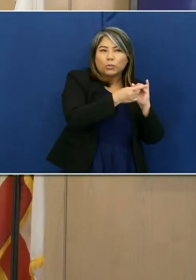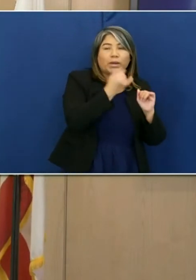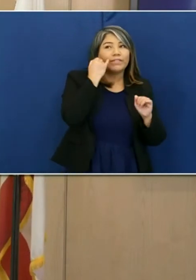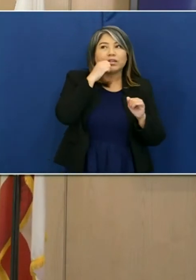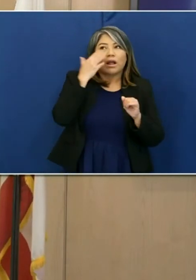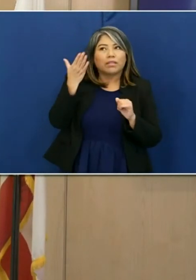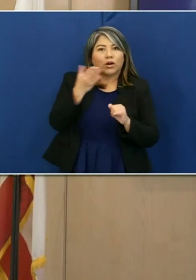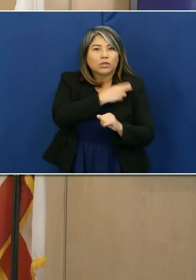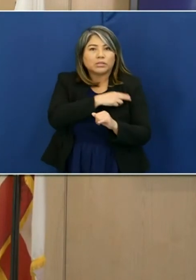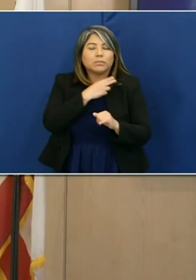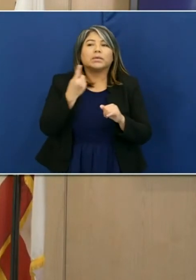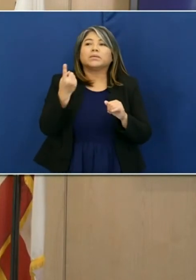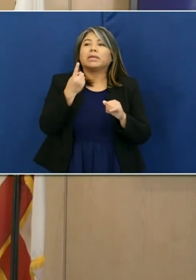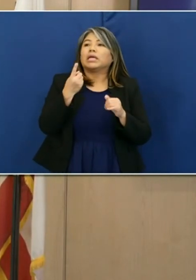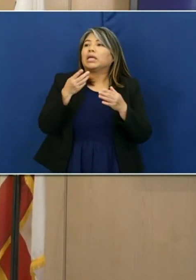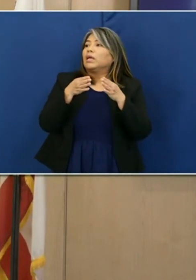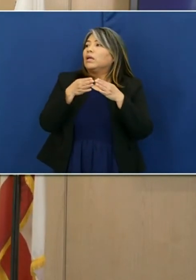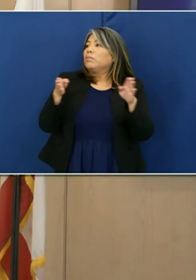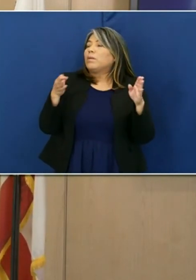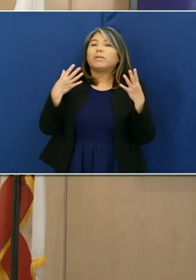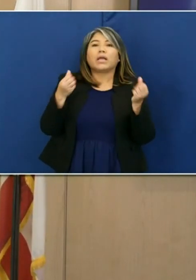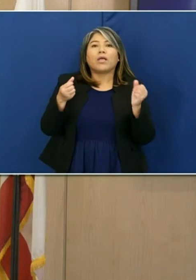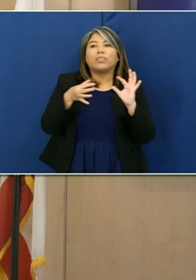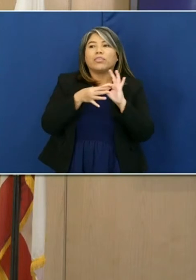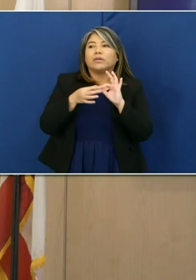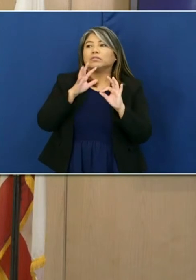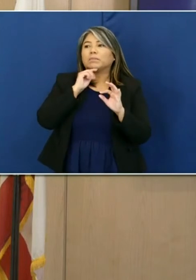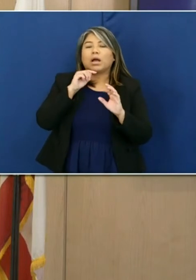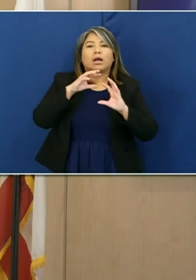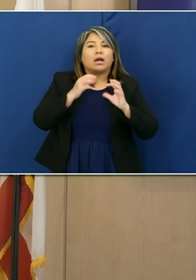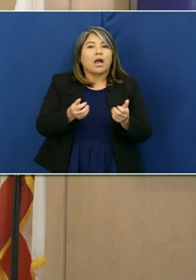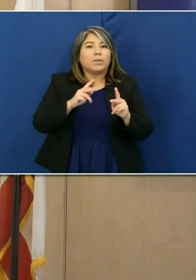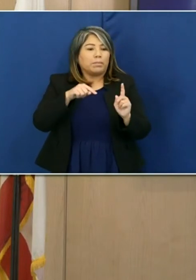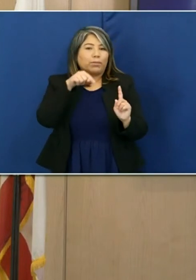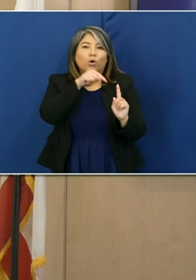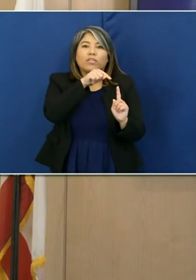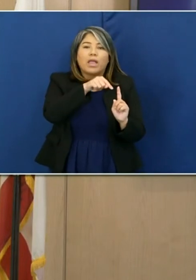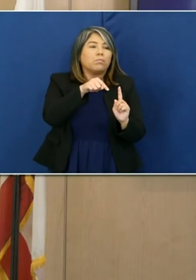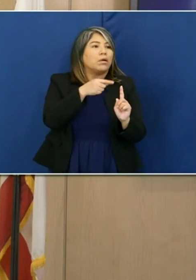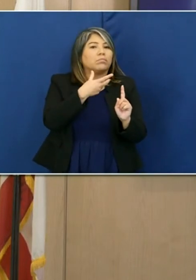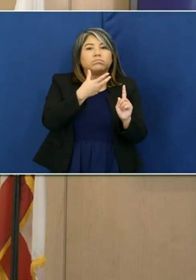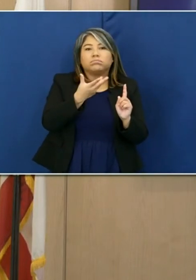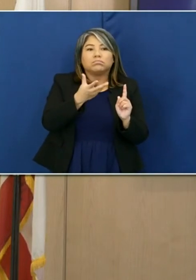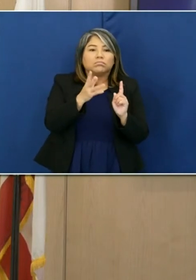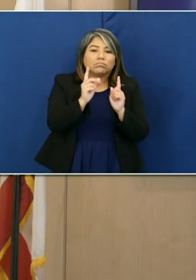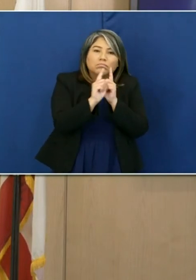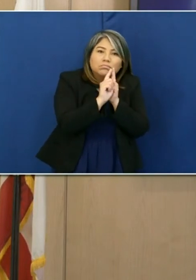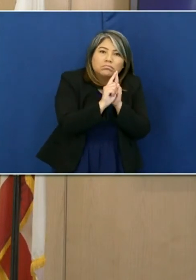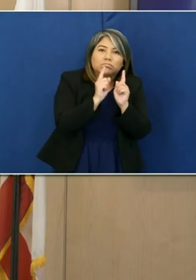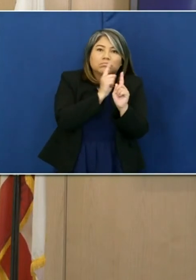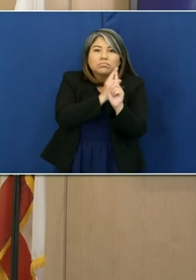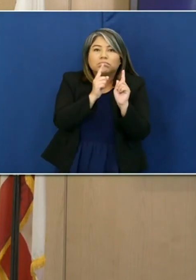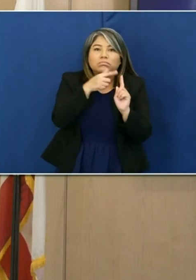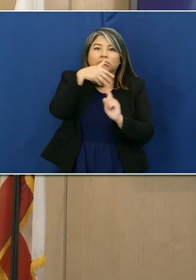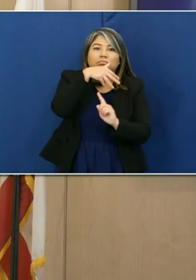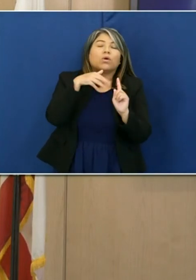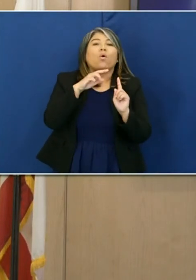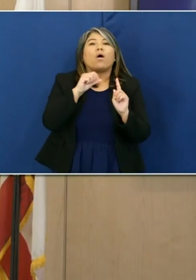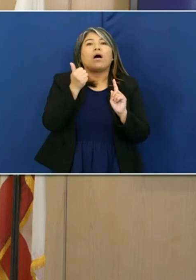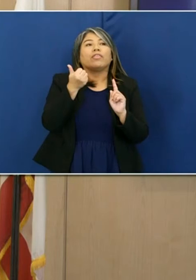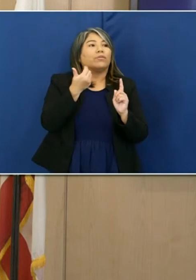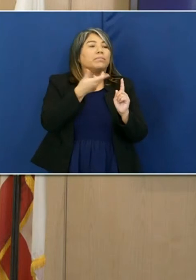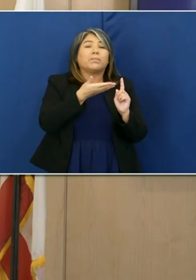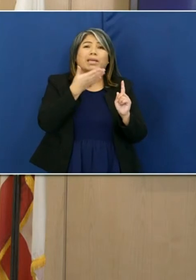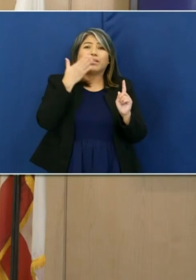with public health maybe talk about how many people they've been in contact with, and also, are they known to have had any type of